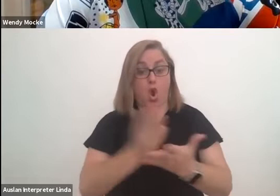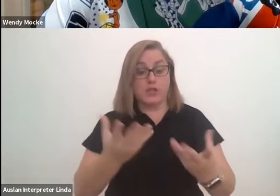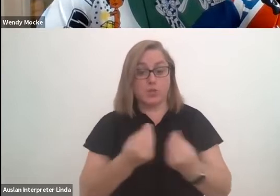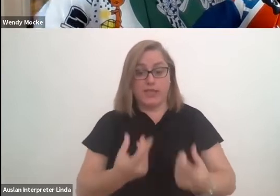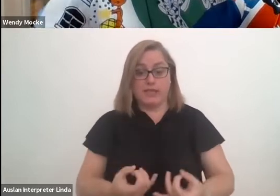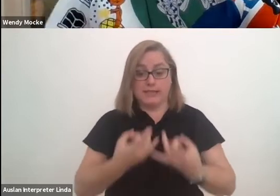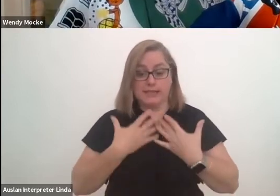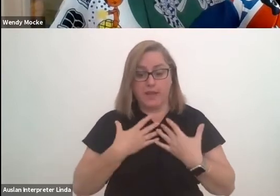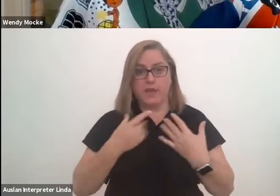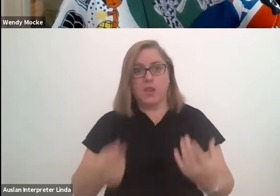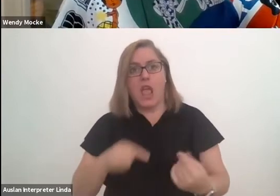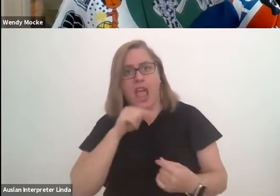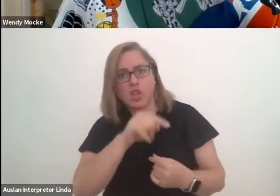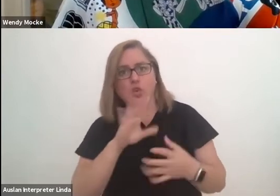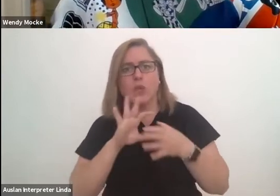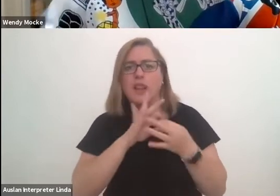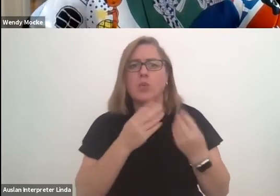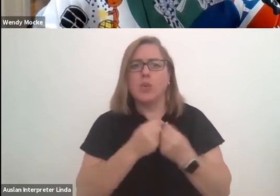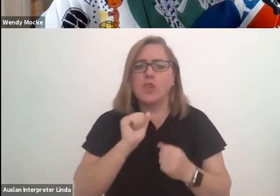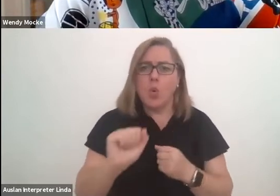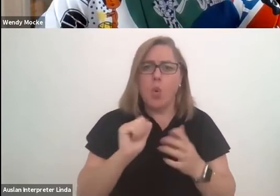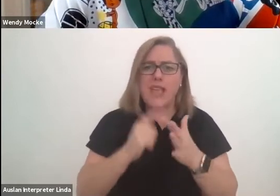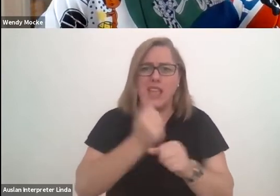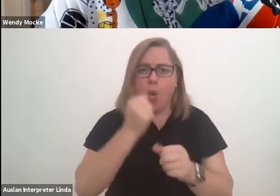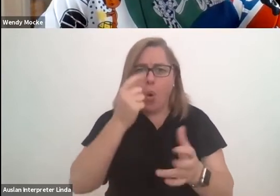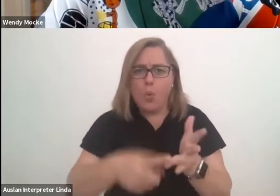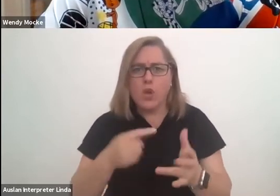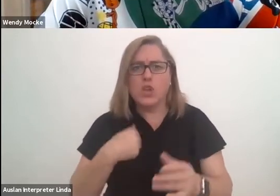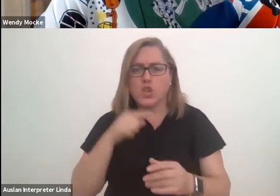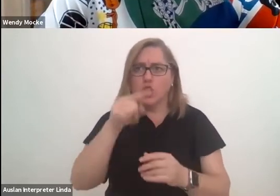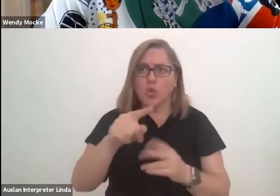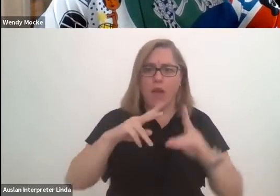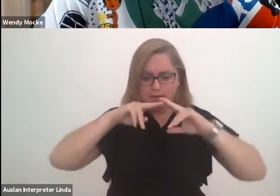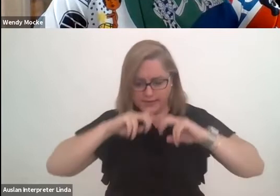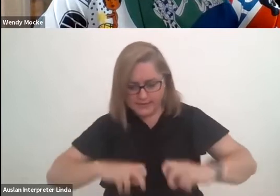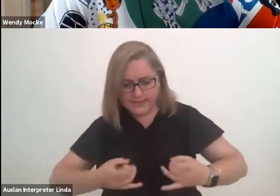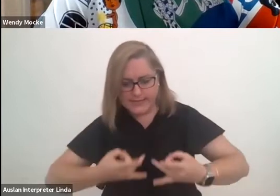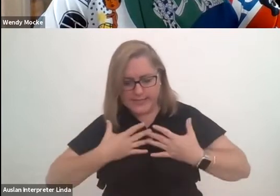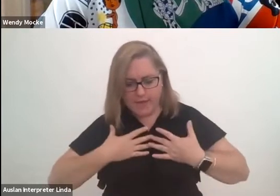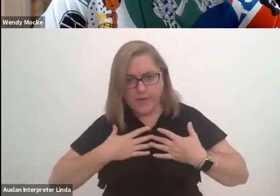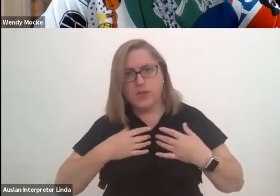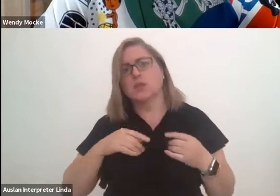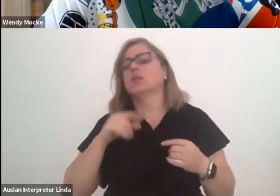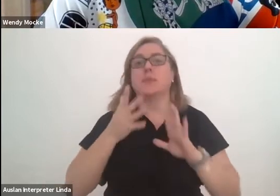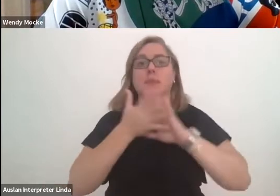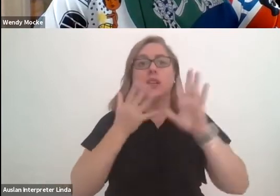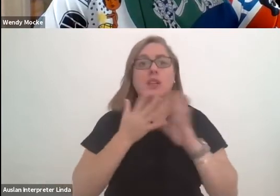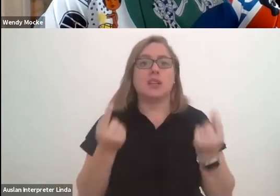intentions, and you're checking in with that kind of ego and that, you know, consciousness, it's